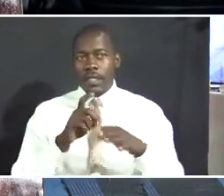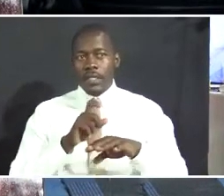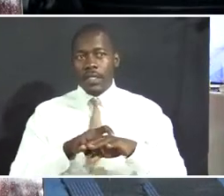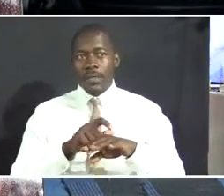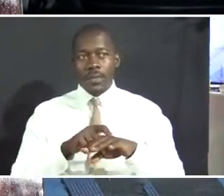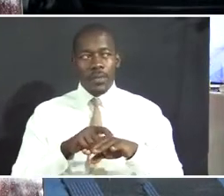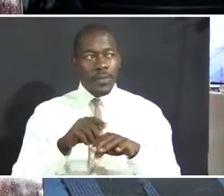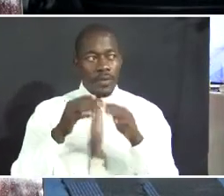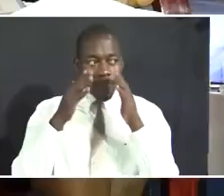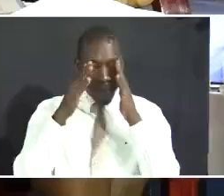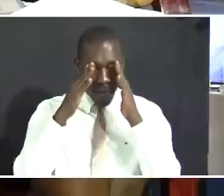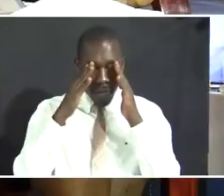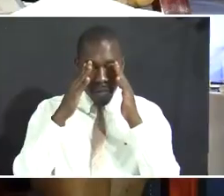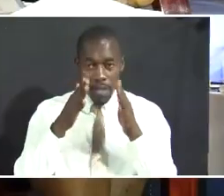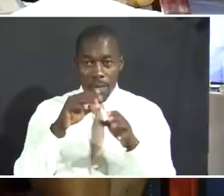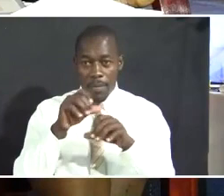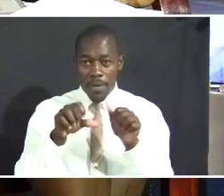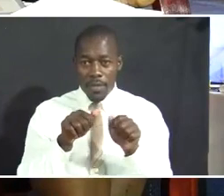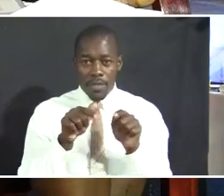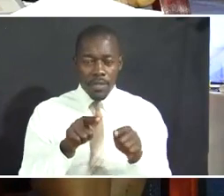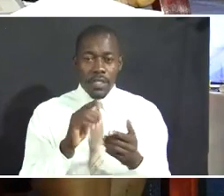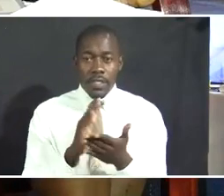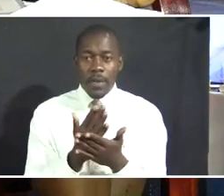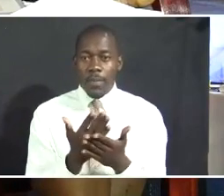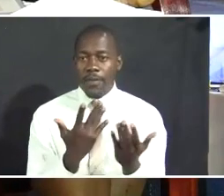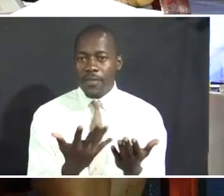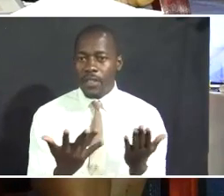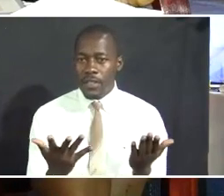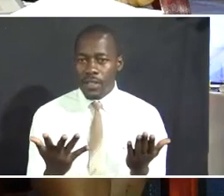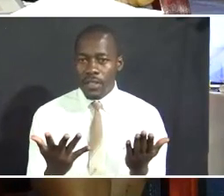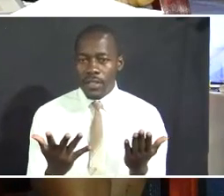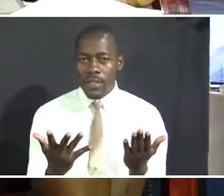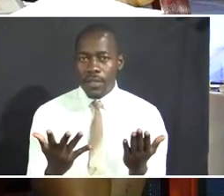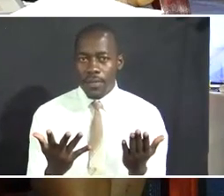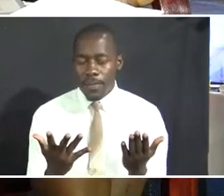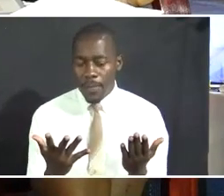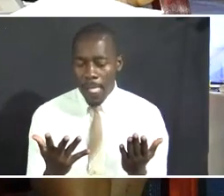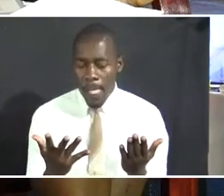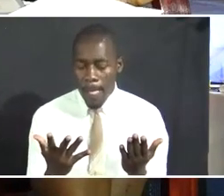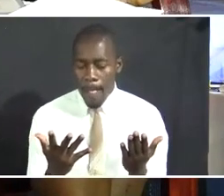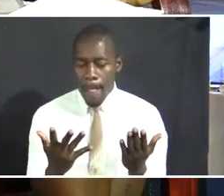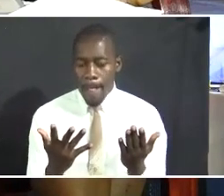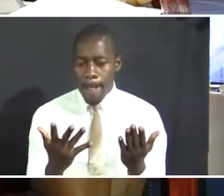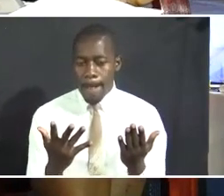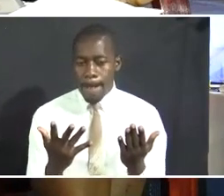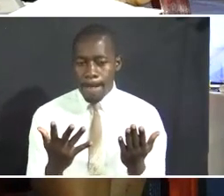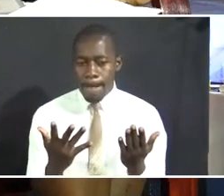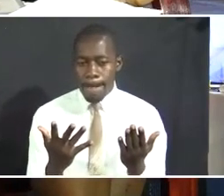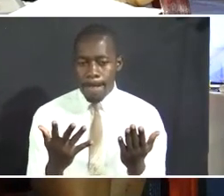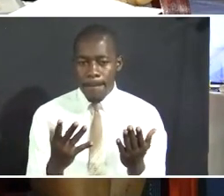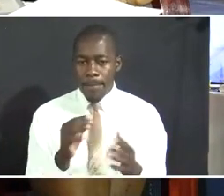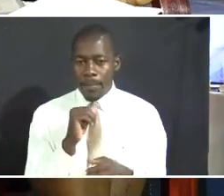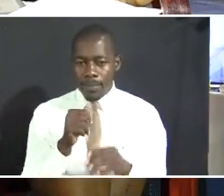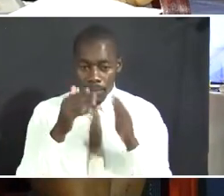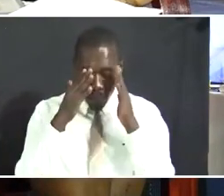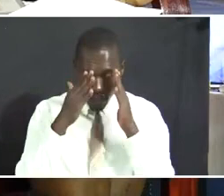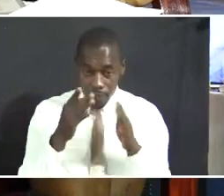last days, some of these things, you still find them in even in Adventist